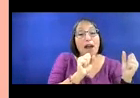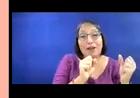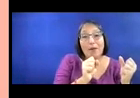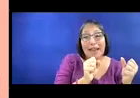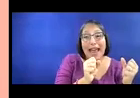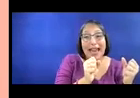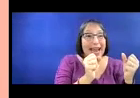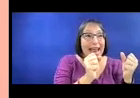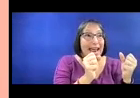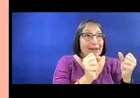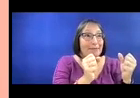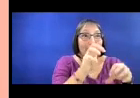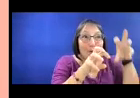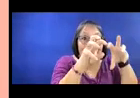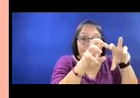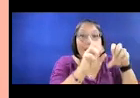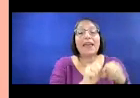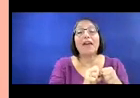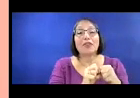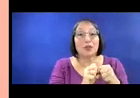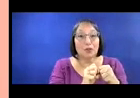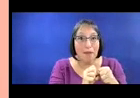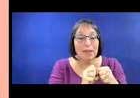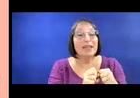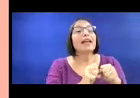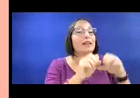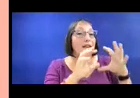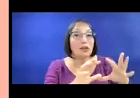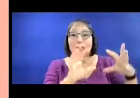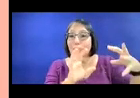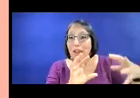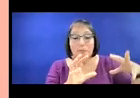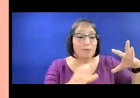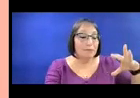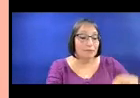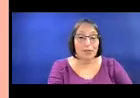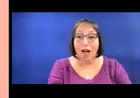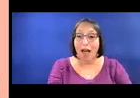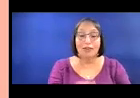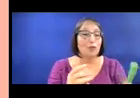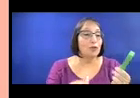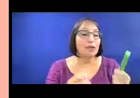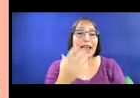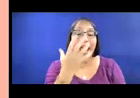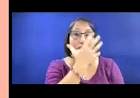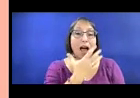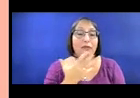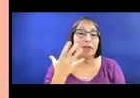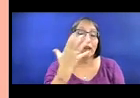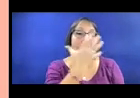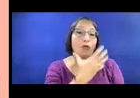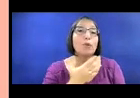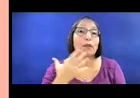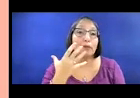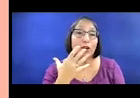One goes ahead. And build something. They have to describe it. Color, shape, size. They're using adjectival